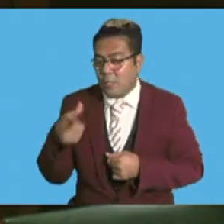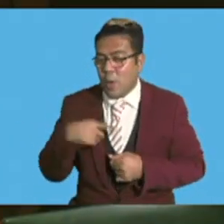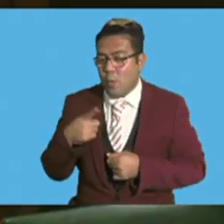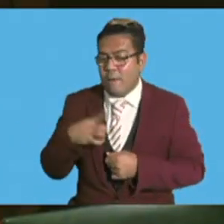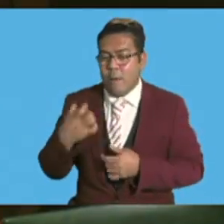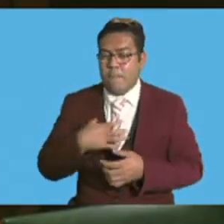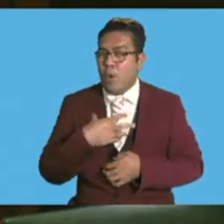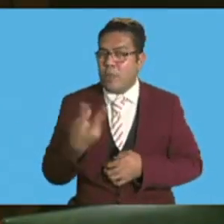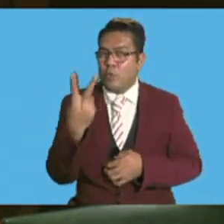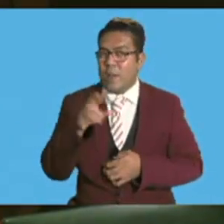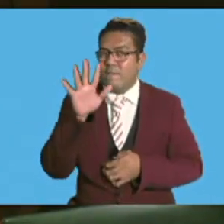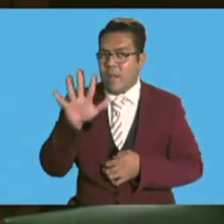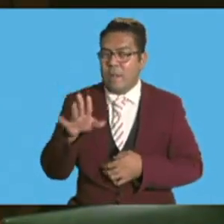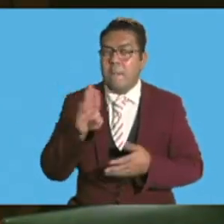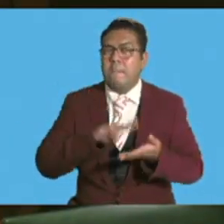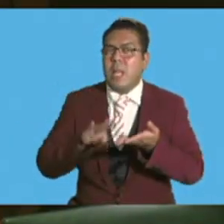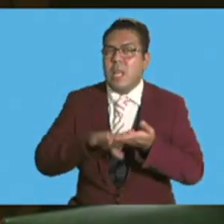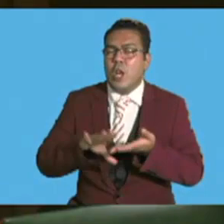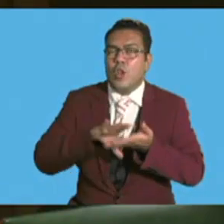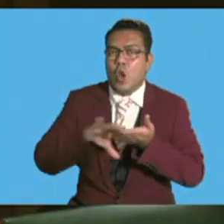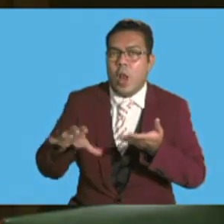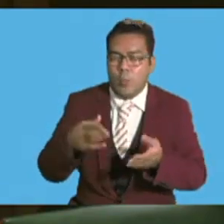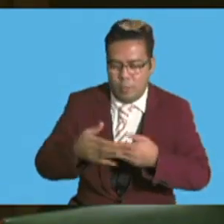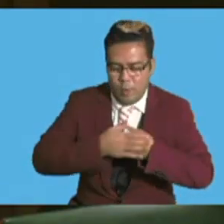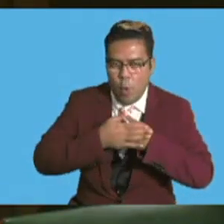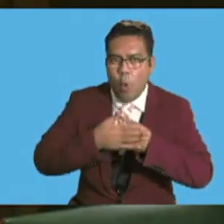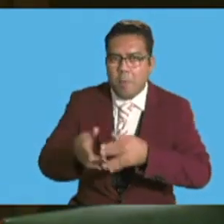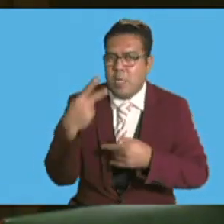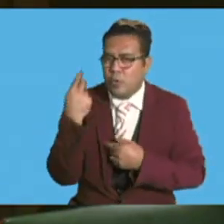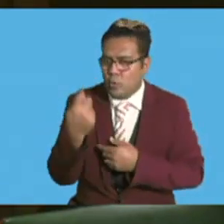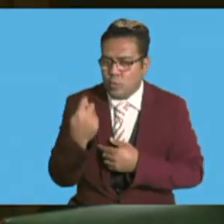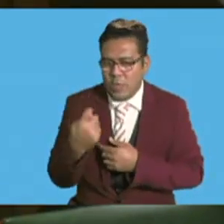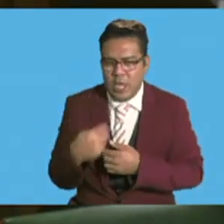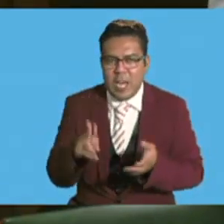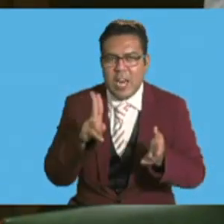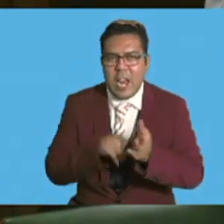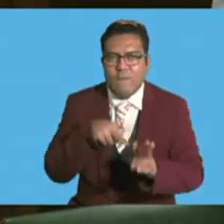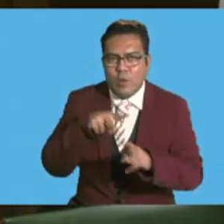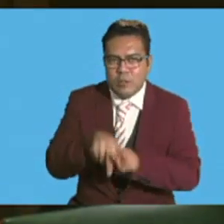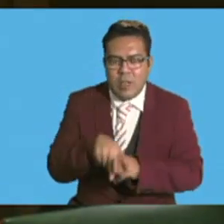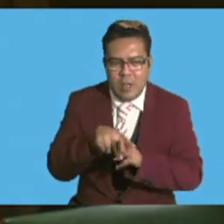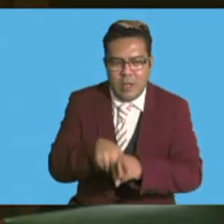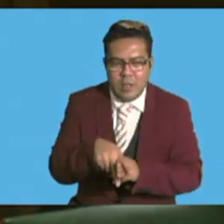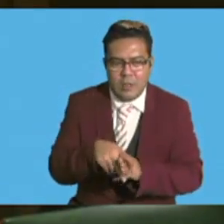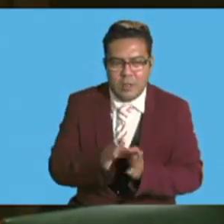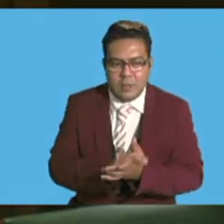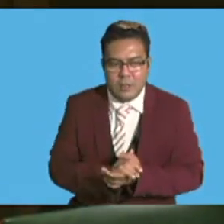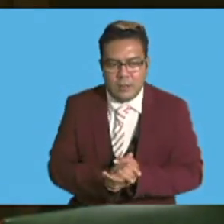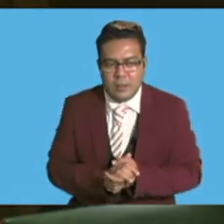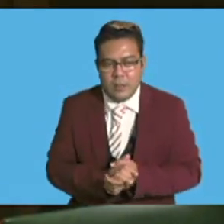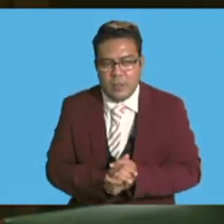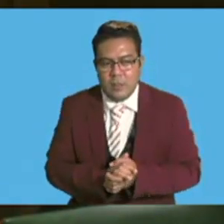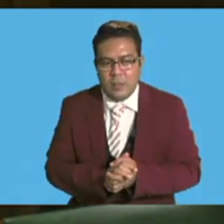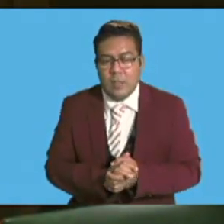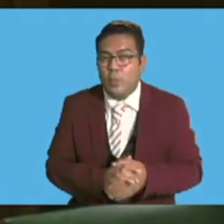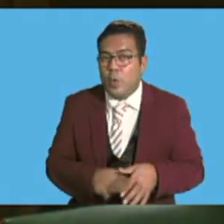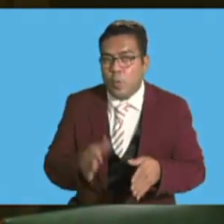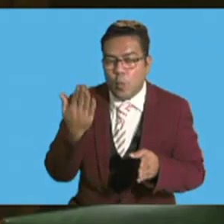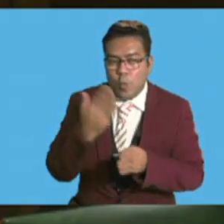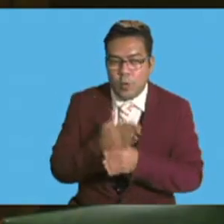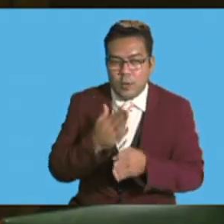$25 million hospital going to open in Namosa. That's why we're working on the road on the west bank and on the east bank of